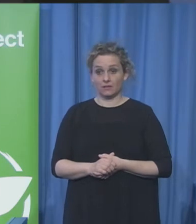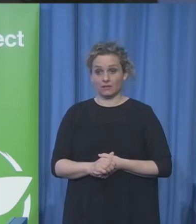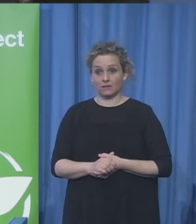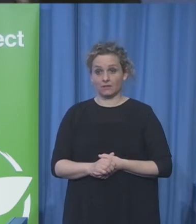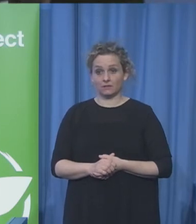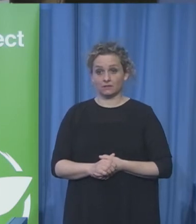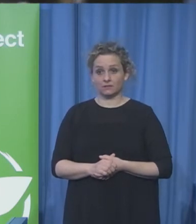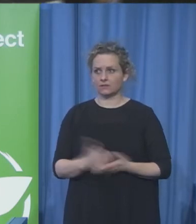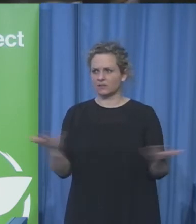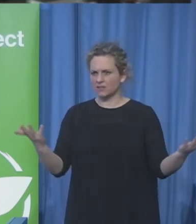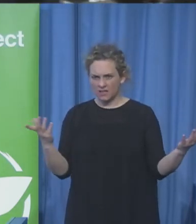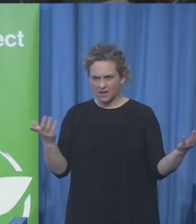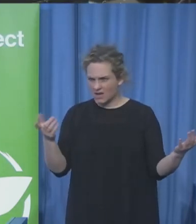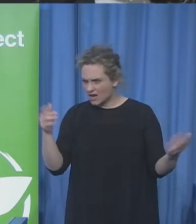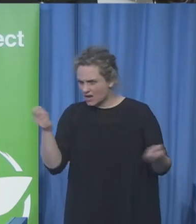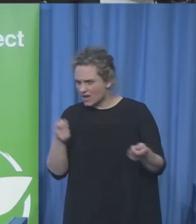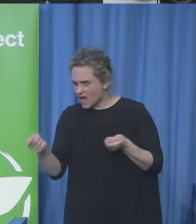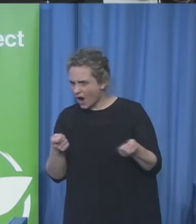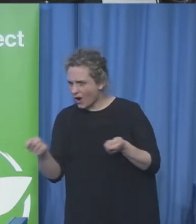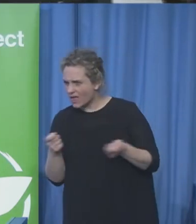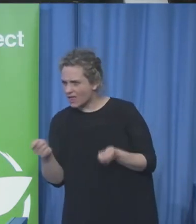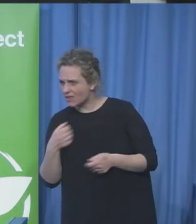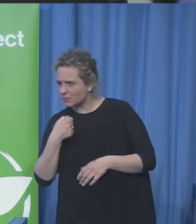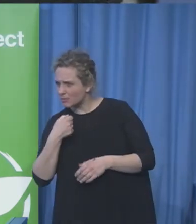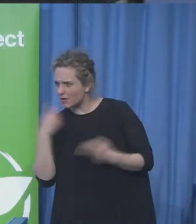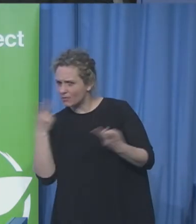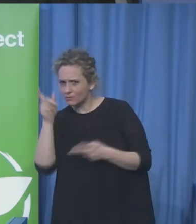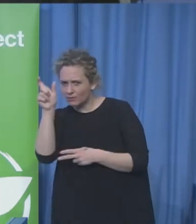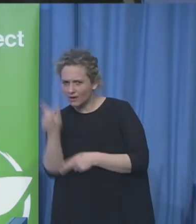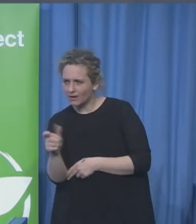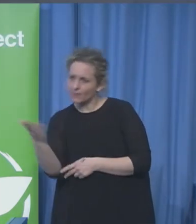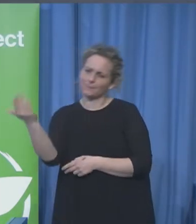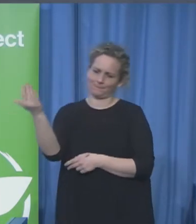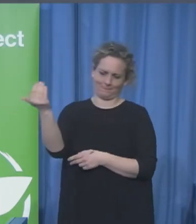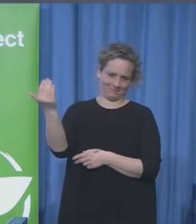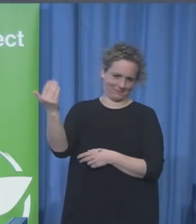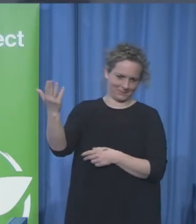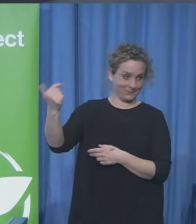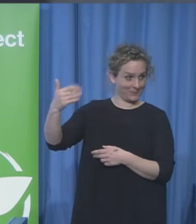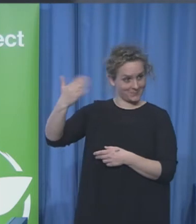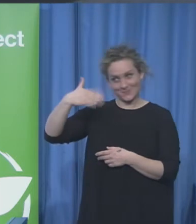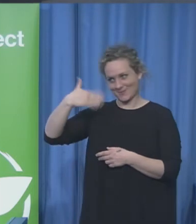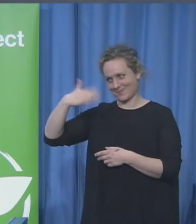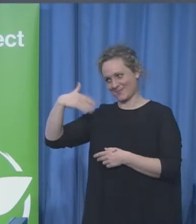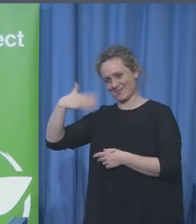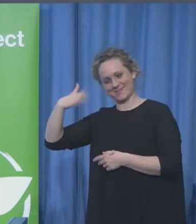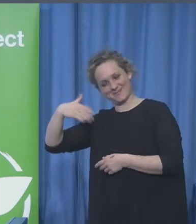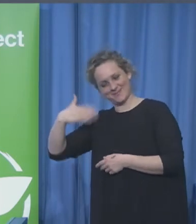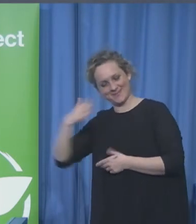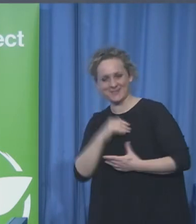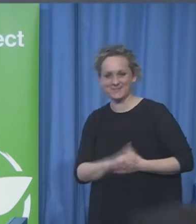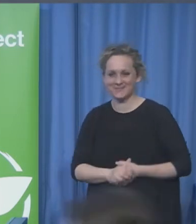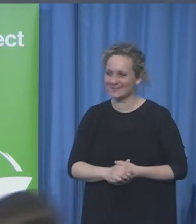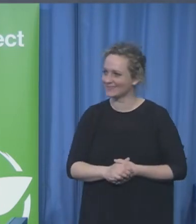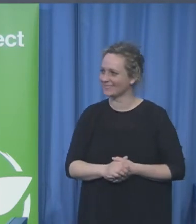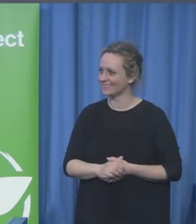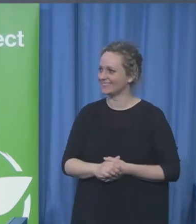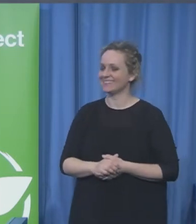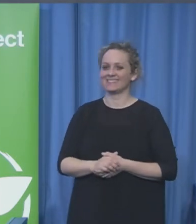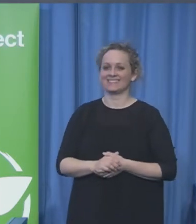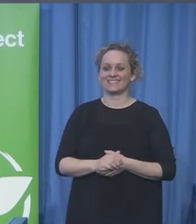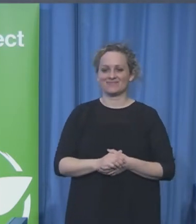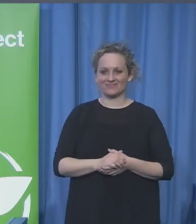Caroline, where are you? You are here. Please come to me. And I wish you, for